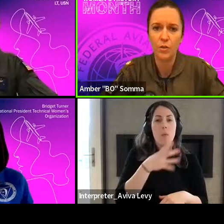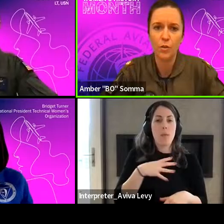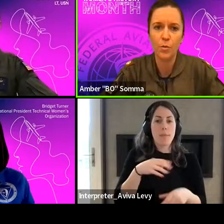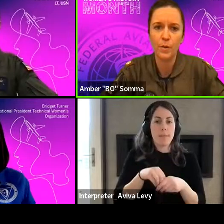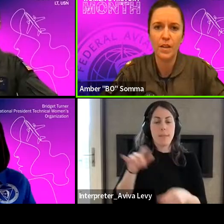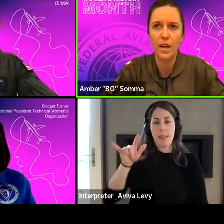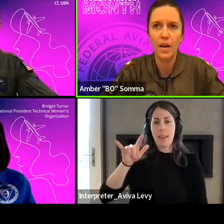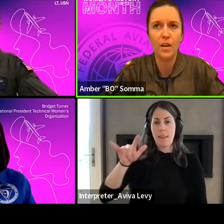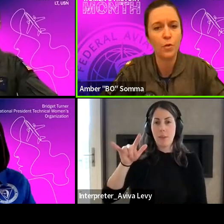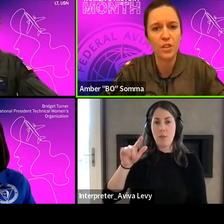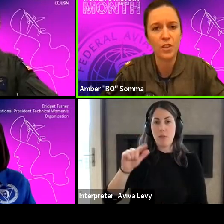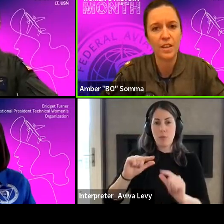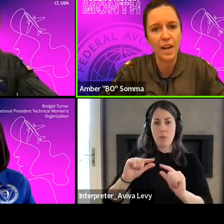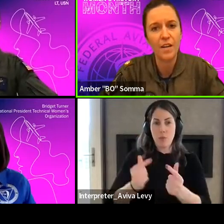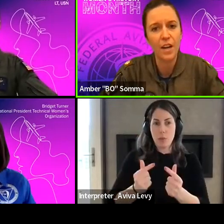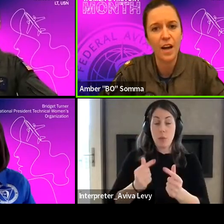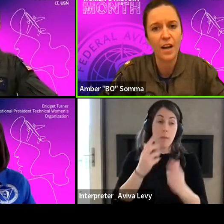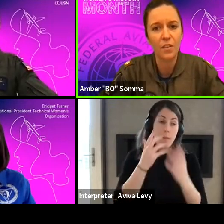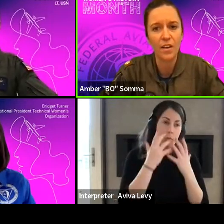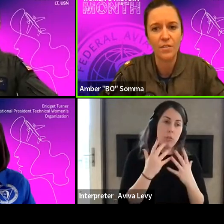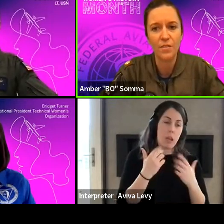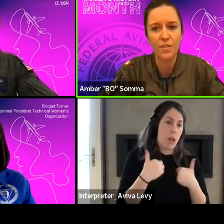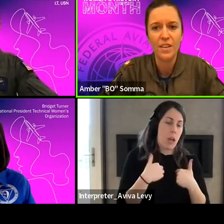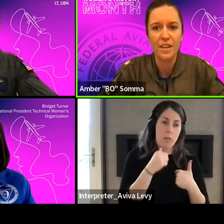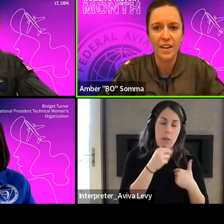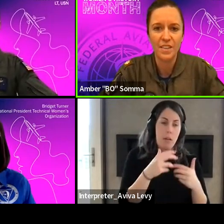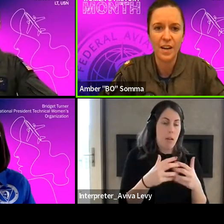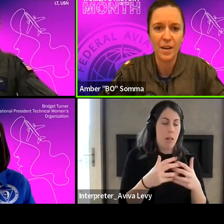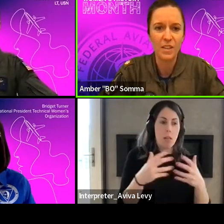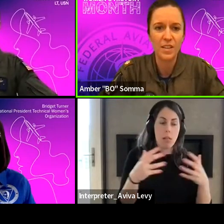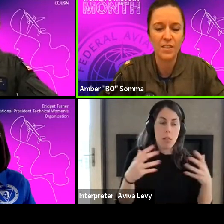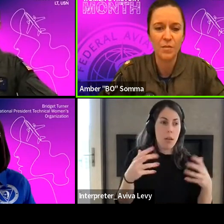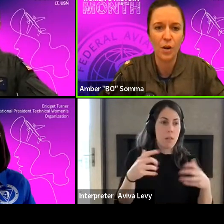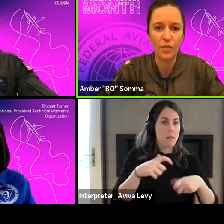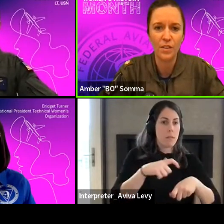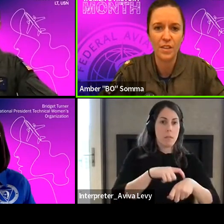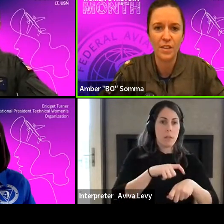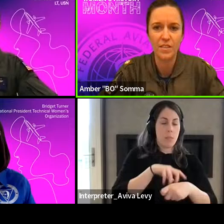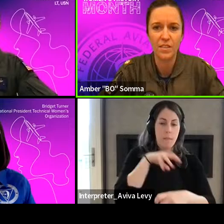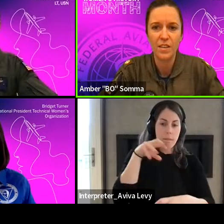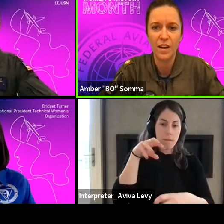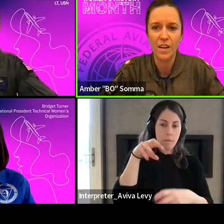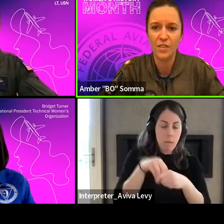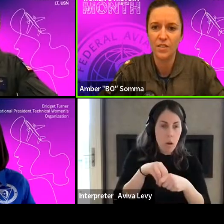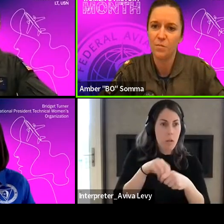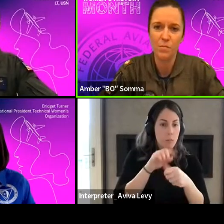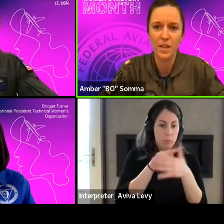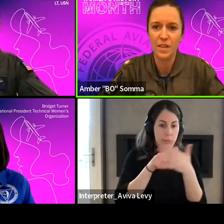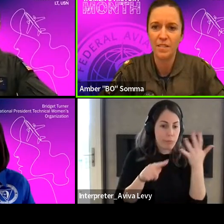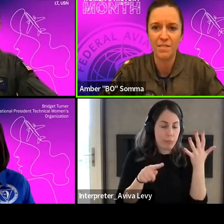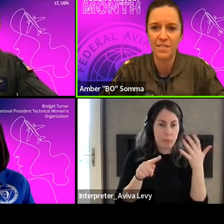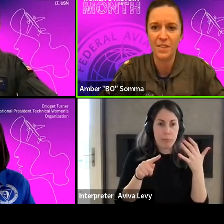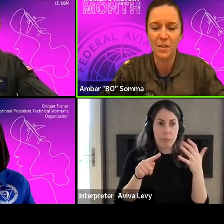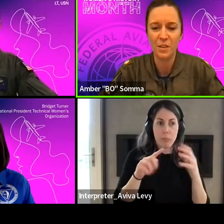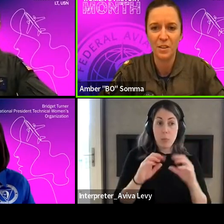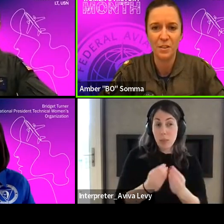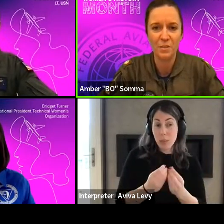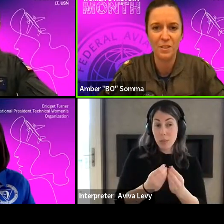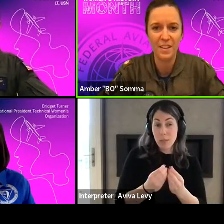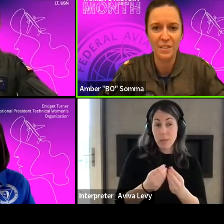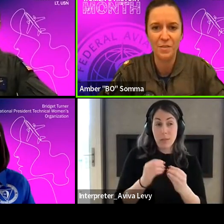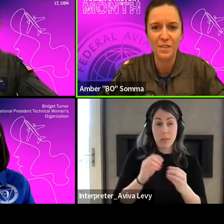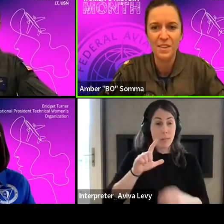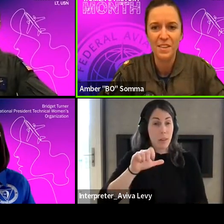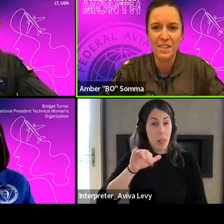aviation group. And unfortunately, like, I haven't had a lot of time to get as involved in these, just being, you know,